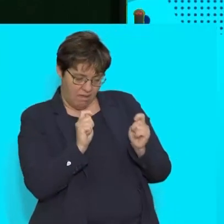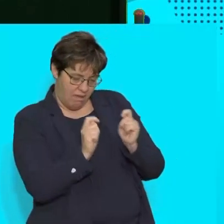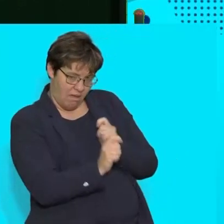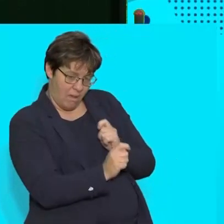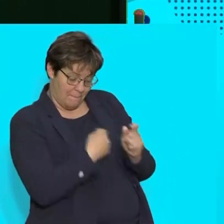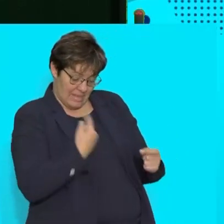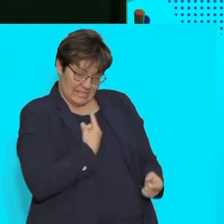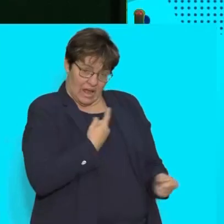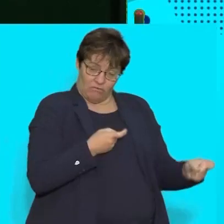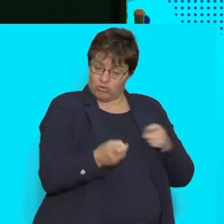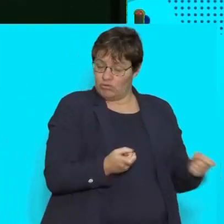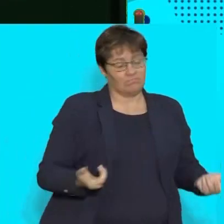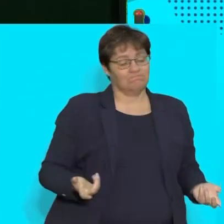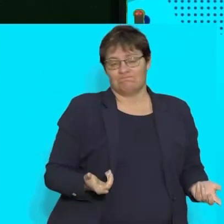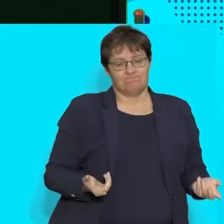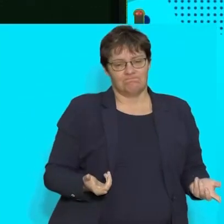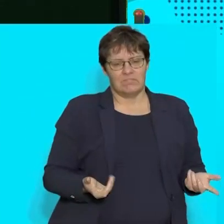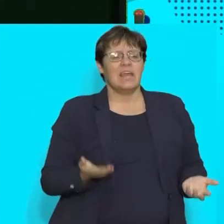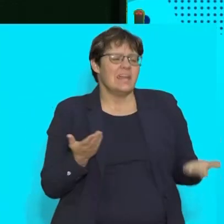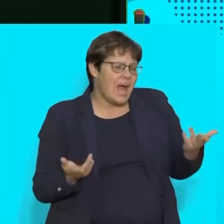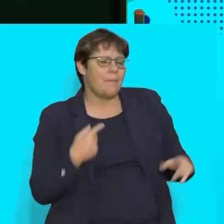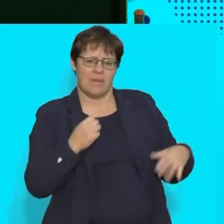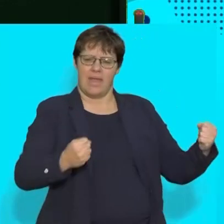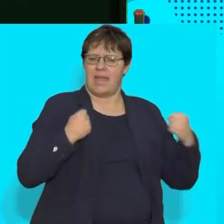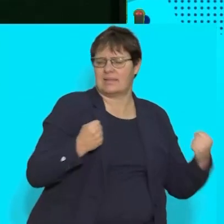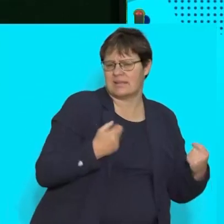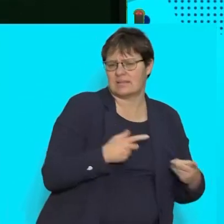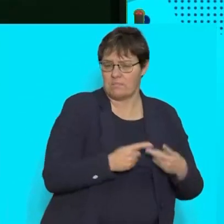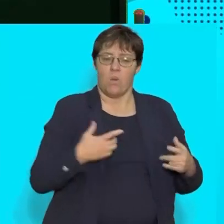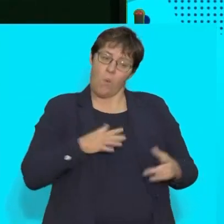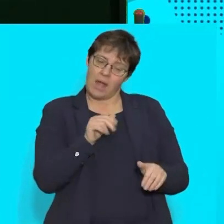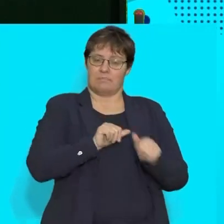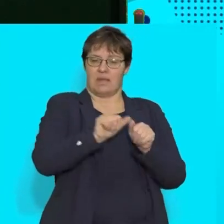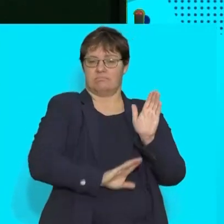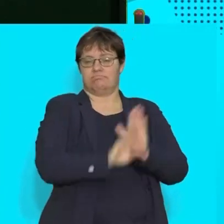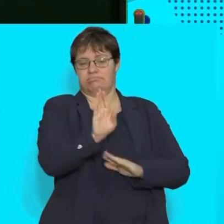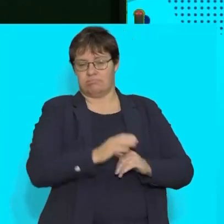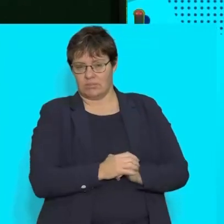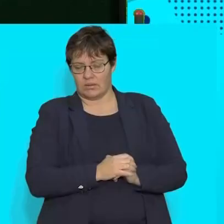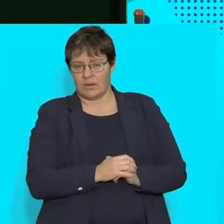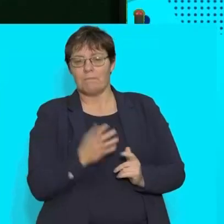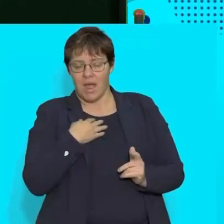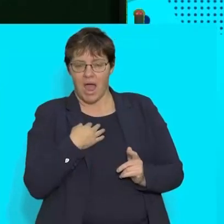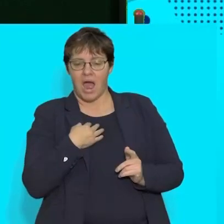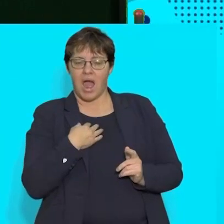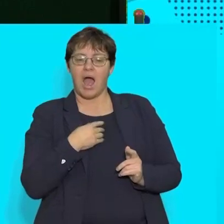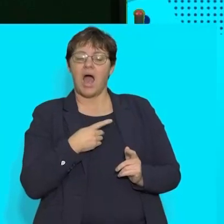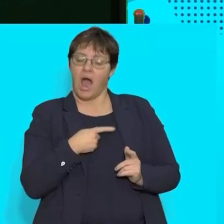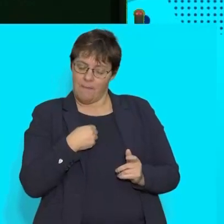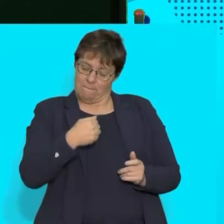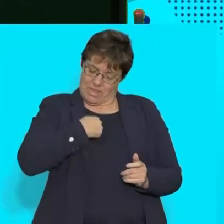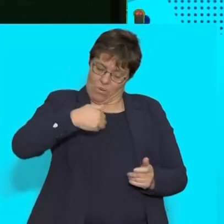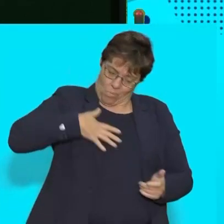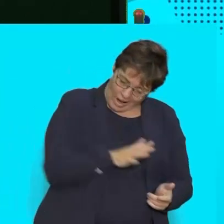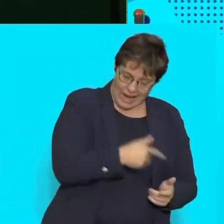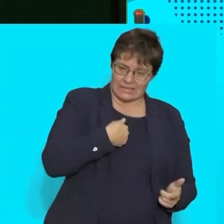an individual. Yes, you might exercise to become better, but that is an acquired characteristic that you